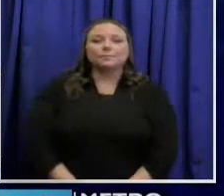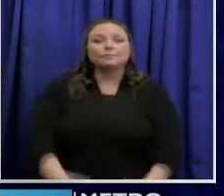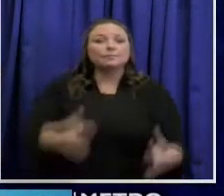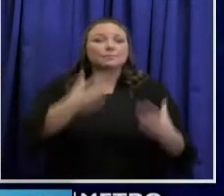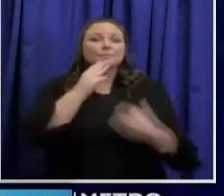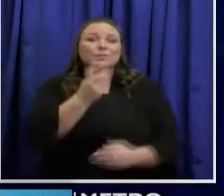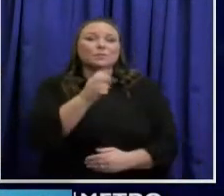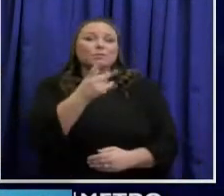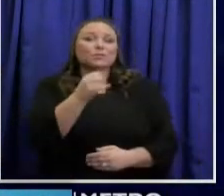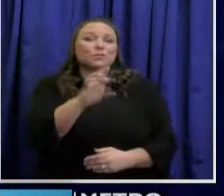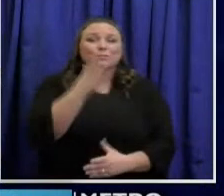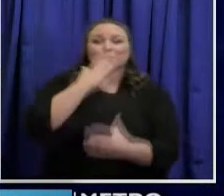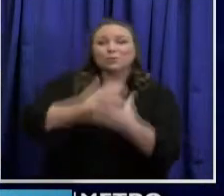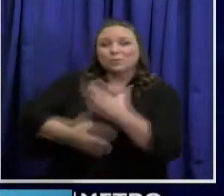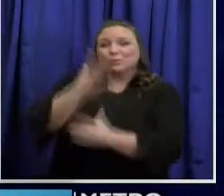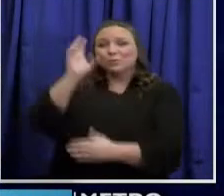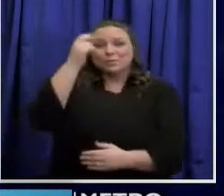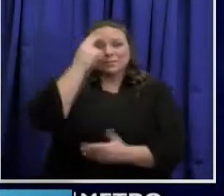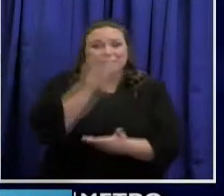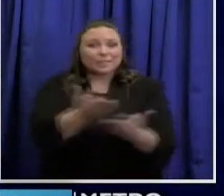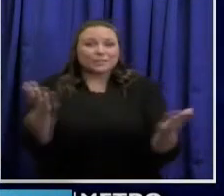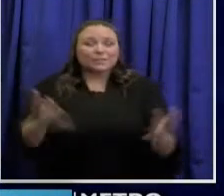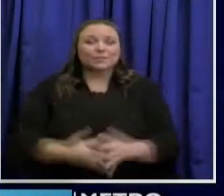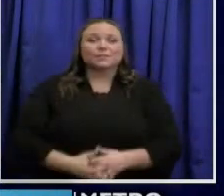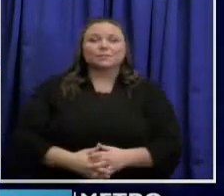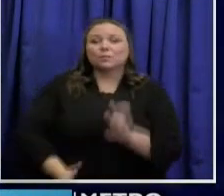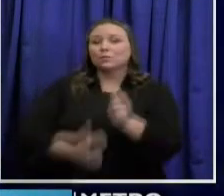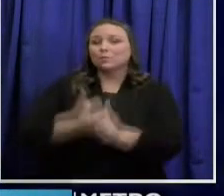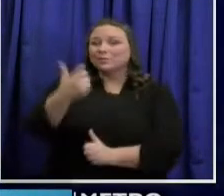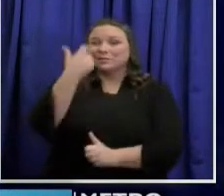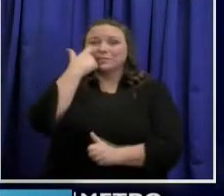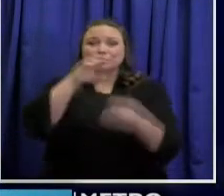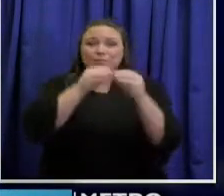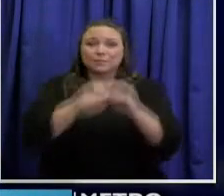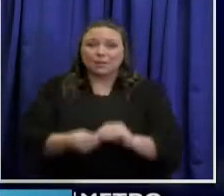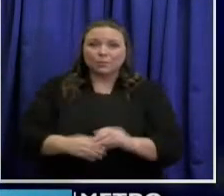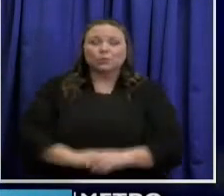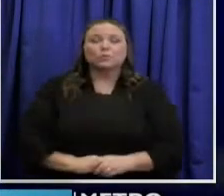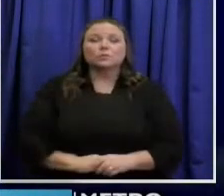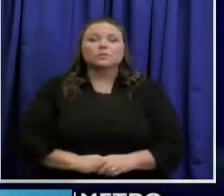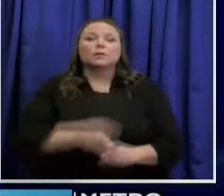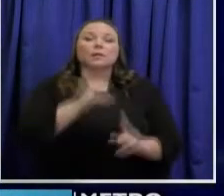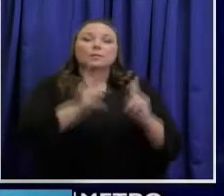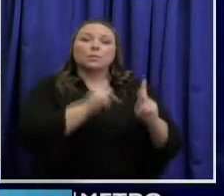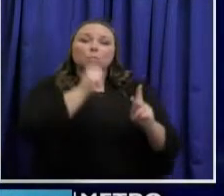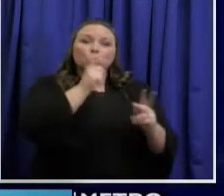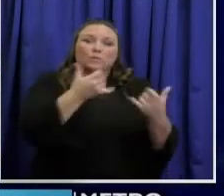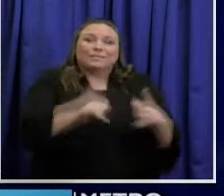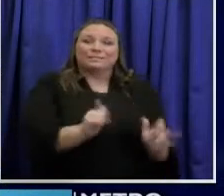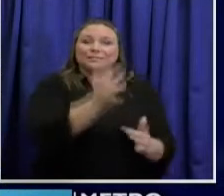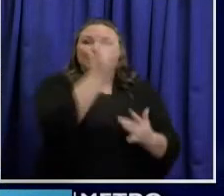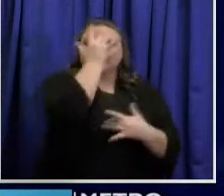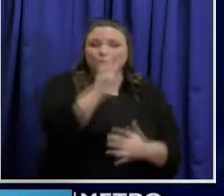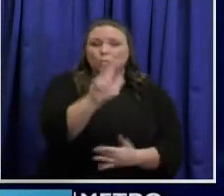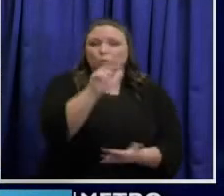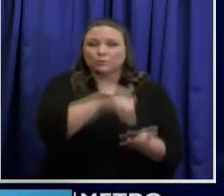Thank you, Mayor Cooper, and good morning, Nashville. Here's the latest on coronavirus. The number of active cases currently